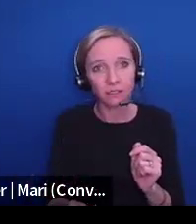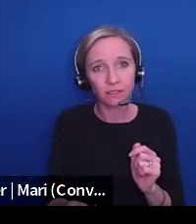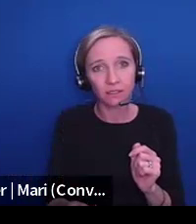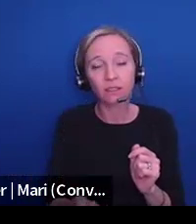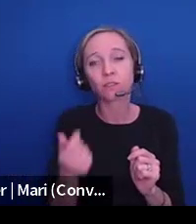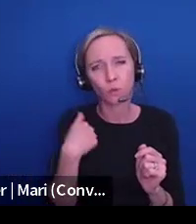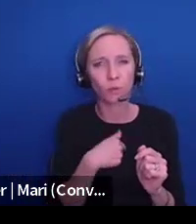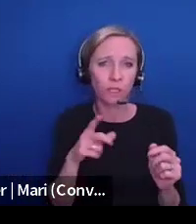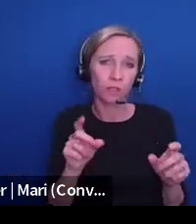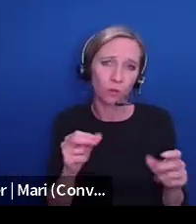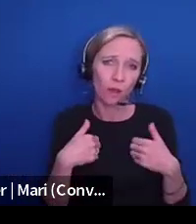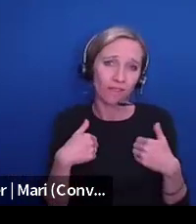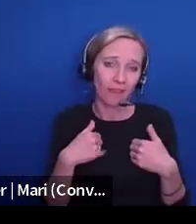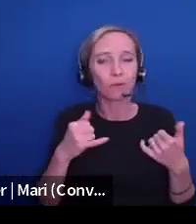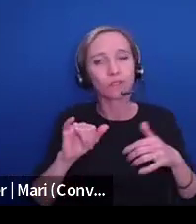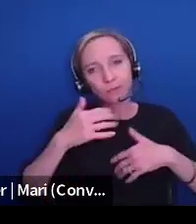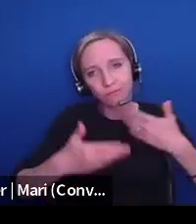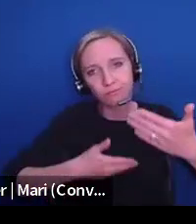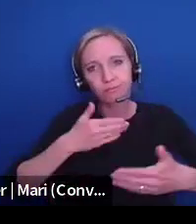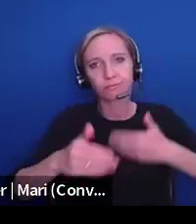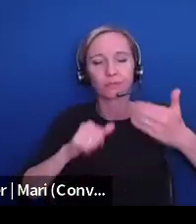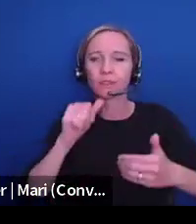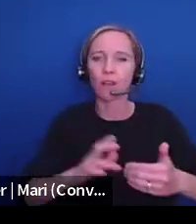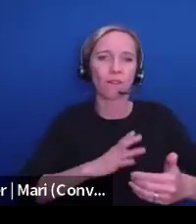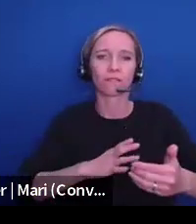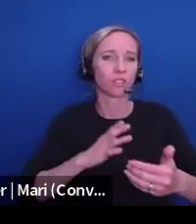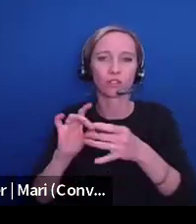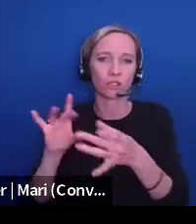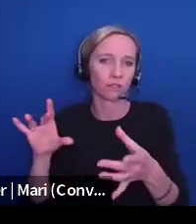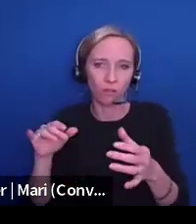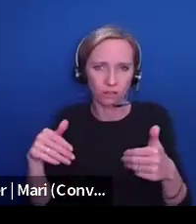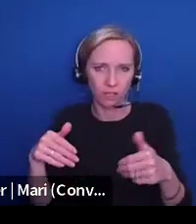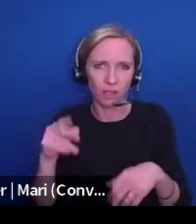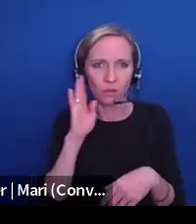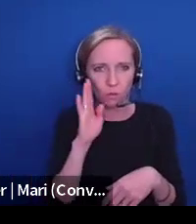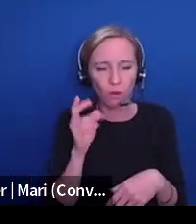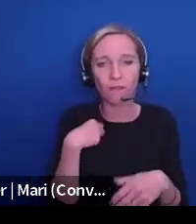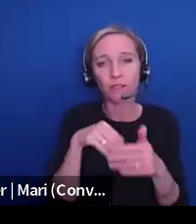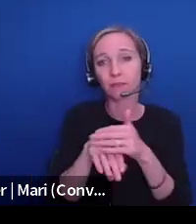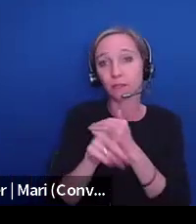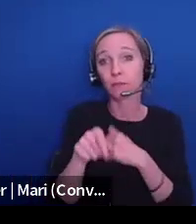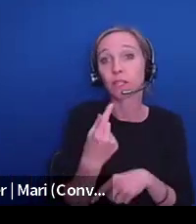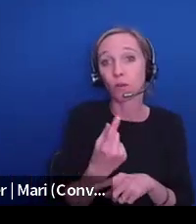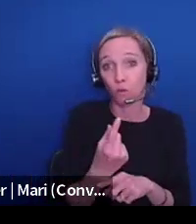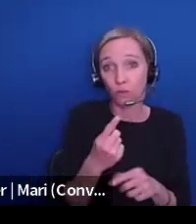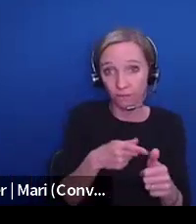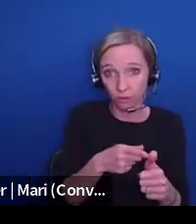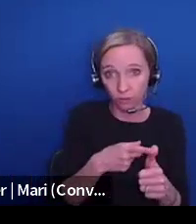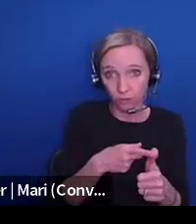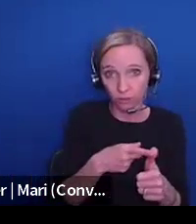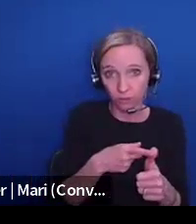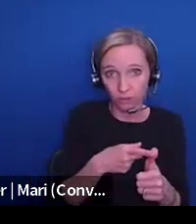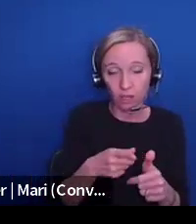So we do have that. I mean, it's still in the works. It's not officially launched. It will have to launch with accessibility only first, but